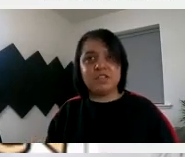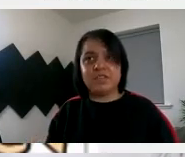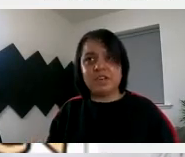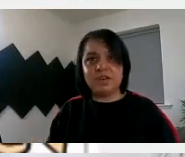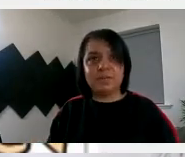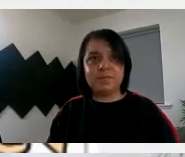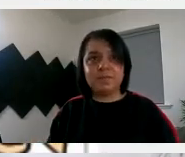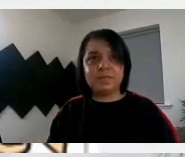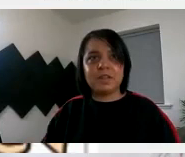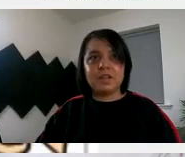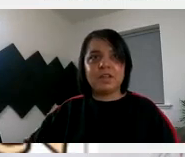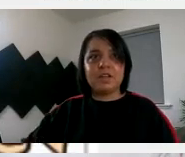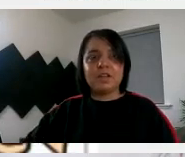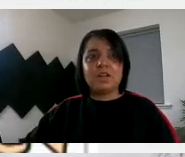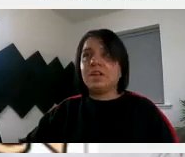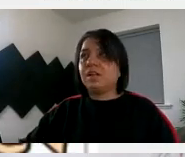somebody's feeling.